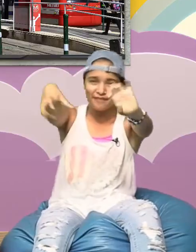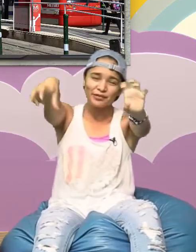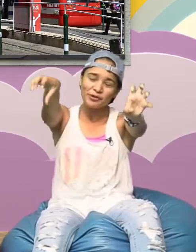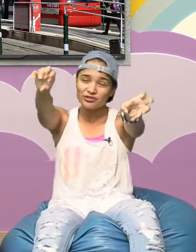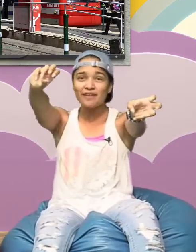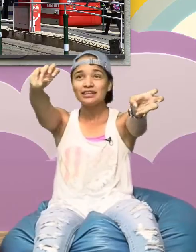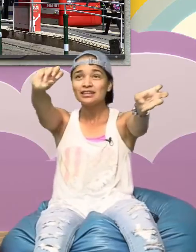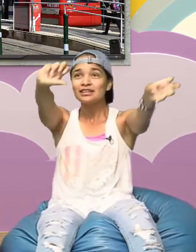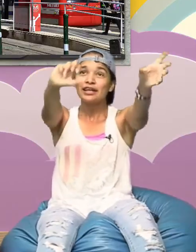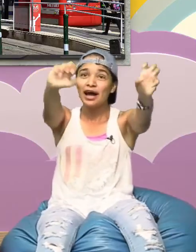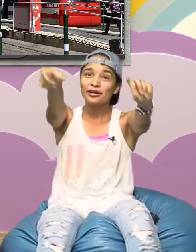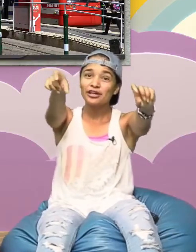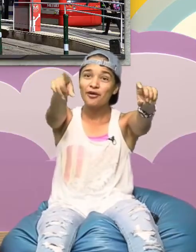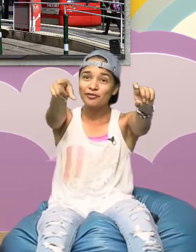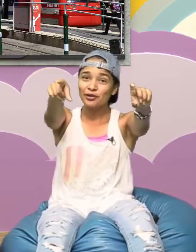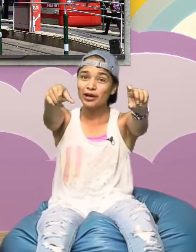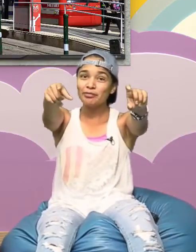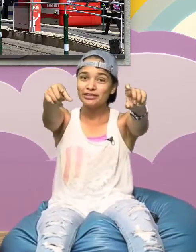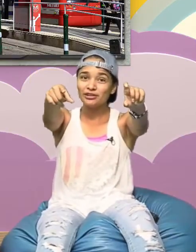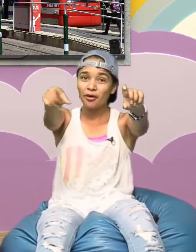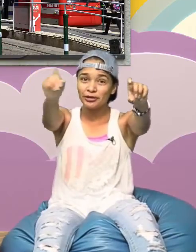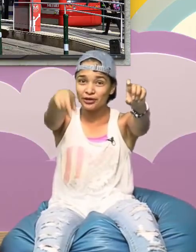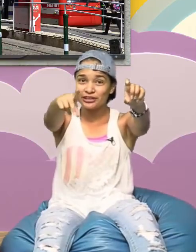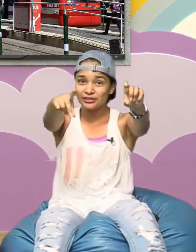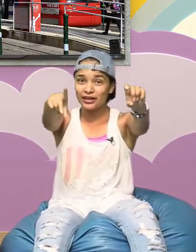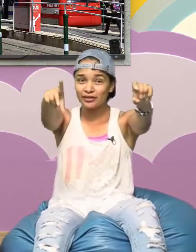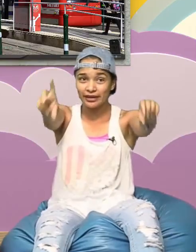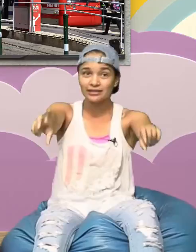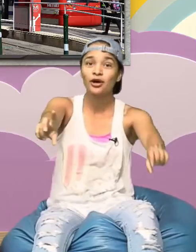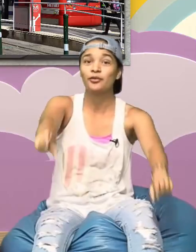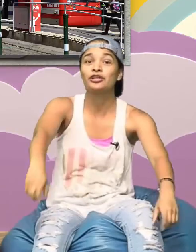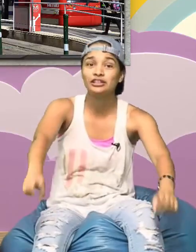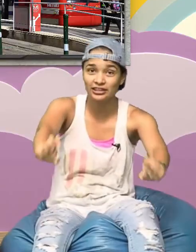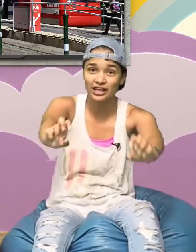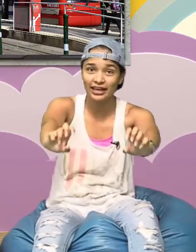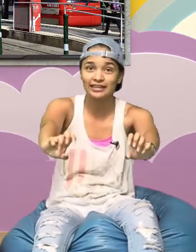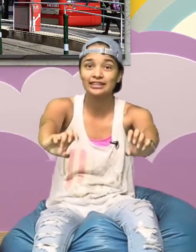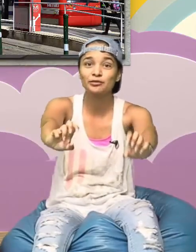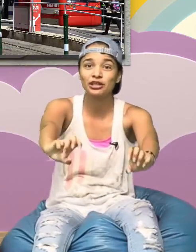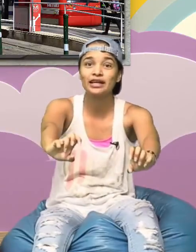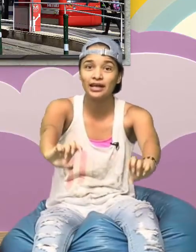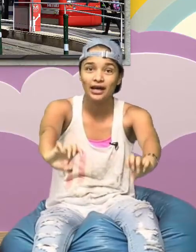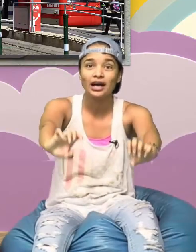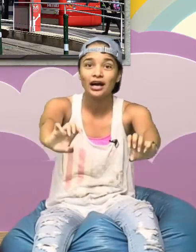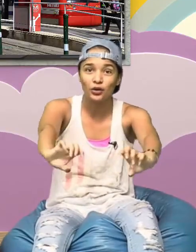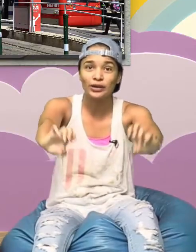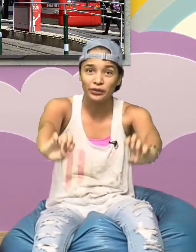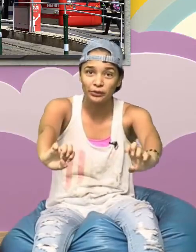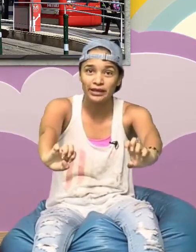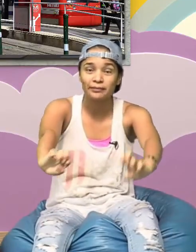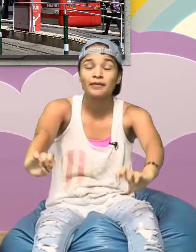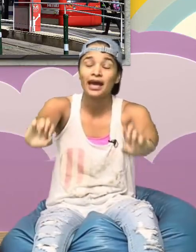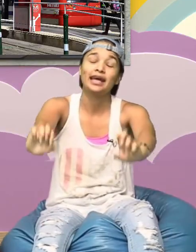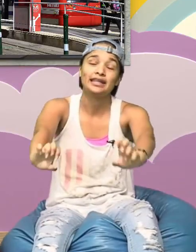driving. Okay, now we're going to go for a quick pit stop. You know, you need to take a rest. We're going to Yes. stretch our legs and then we're going to take a